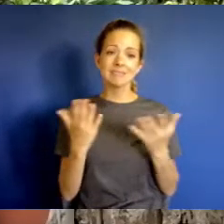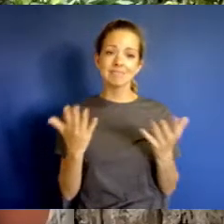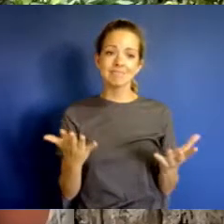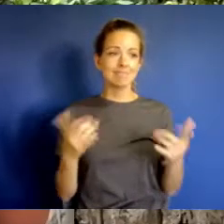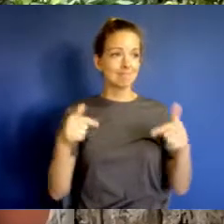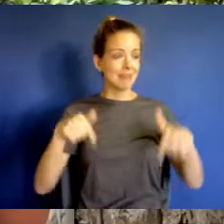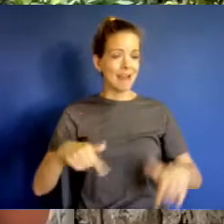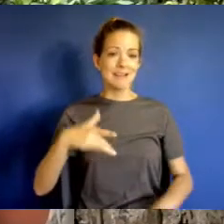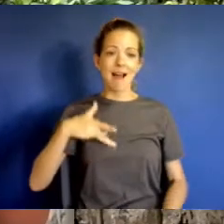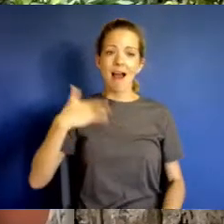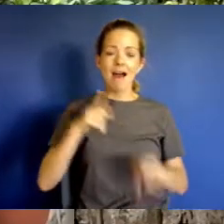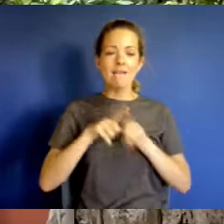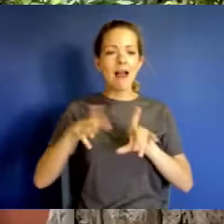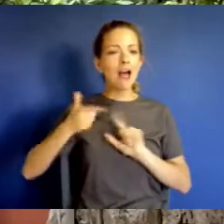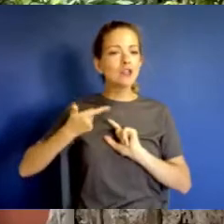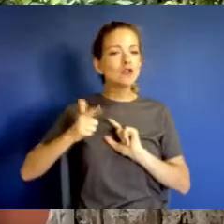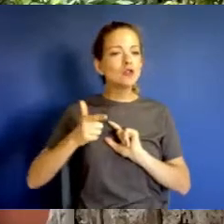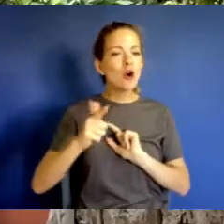complicated journey, isn't it?